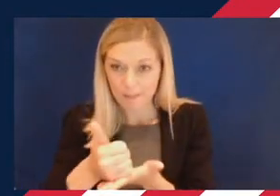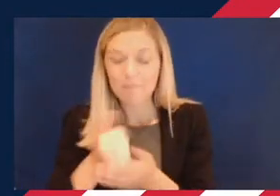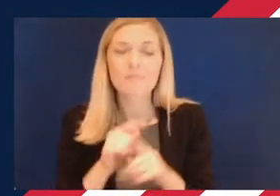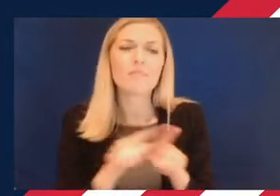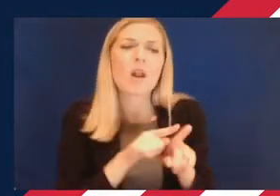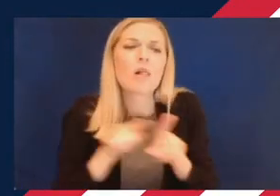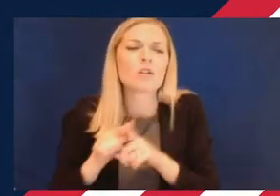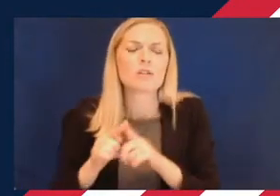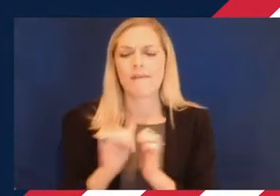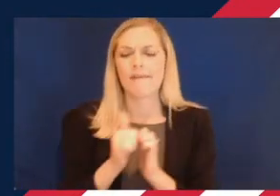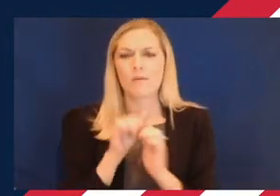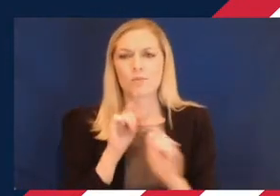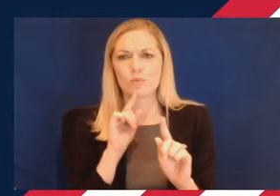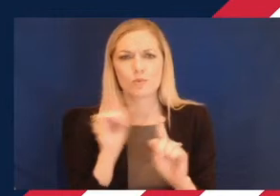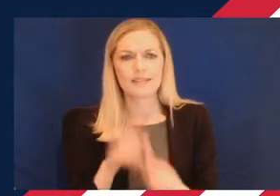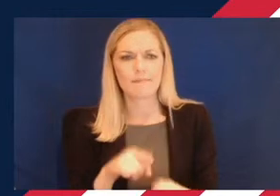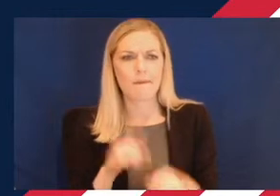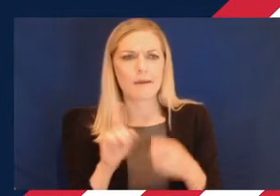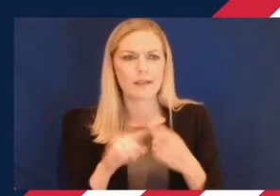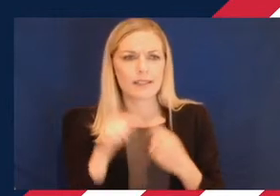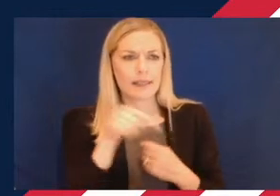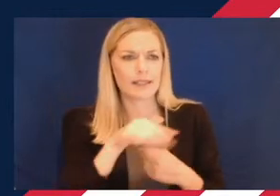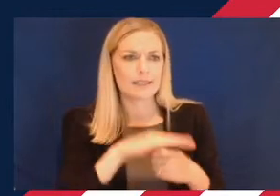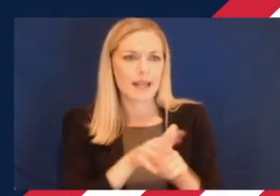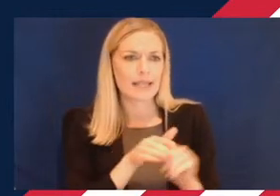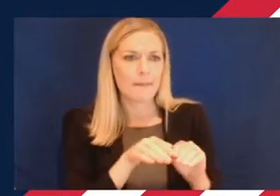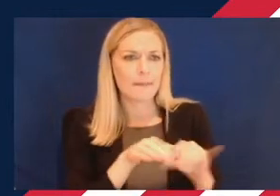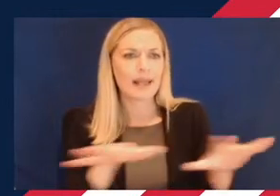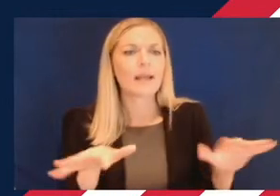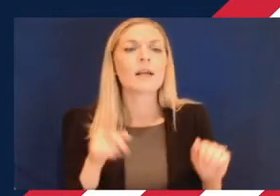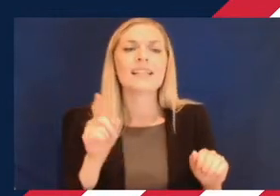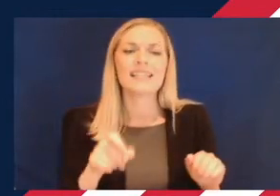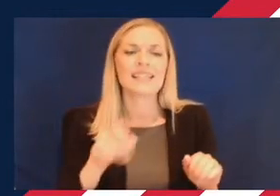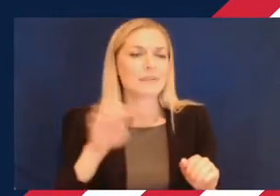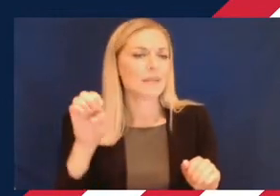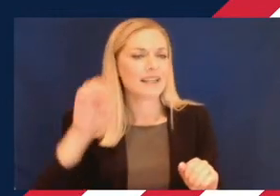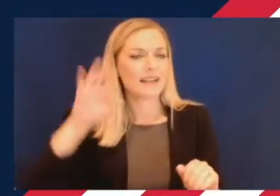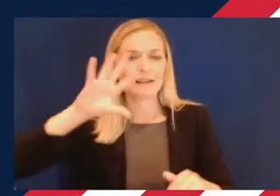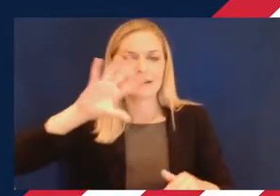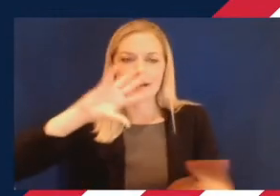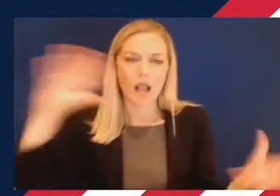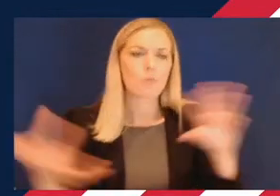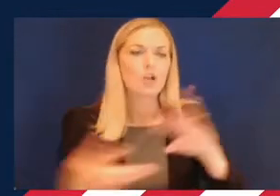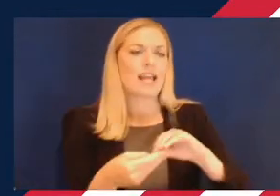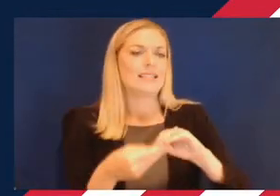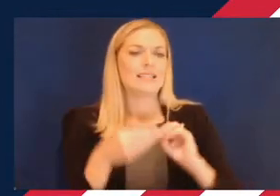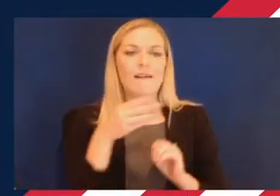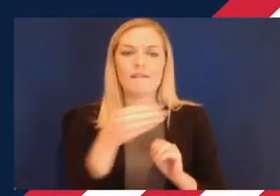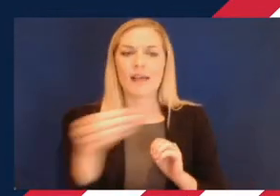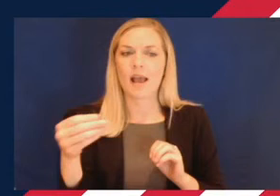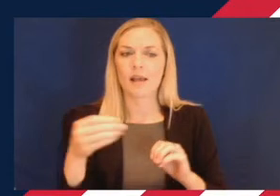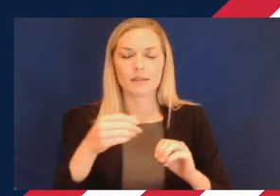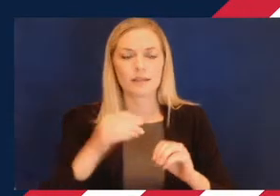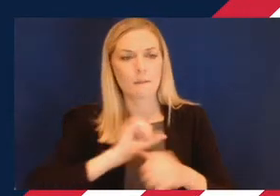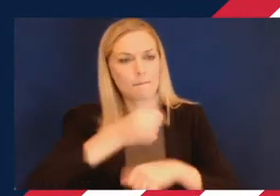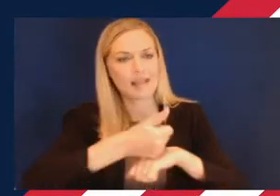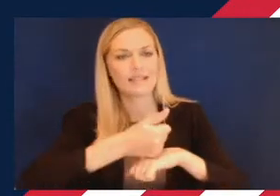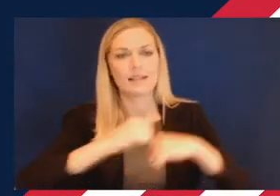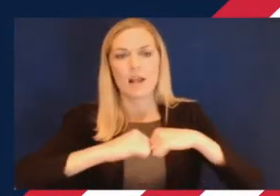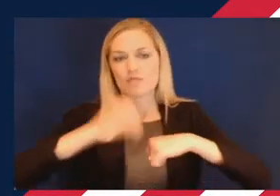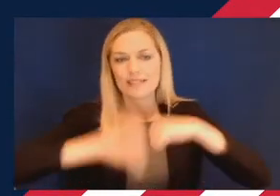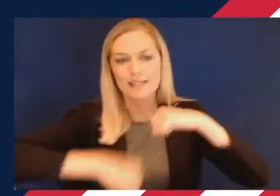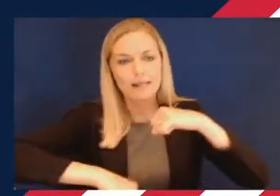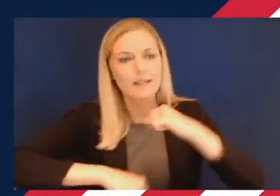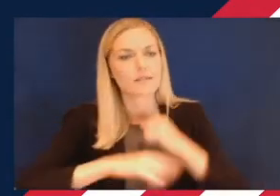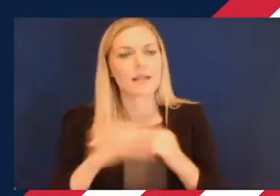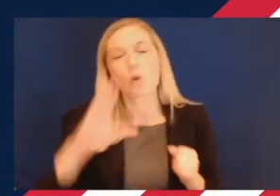more comprehensive, resilience-based, and focused on fragile states. And we know that the best investments